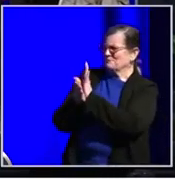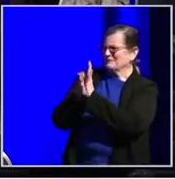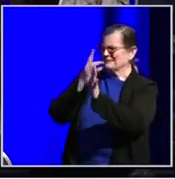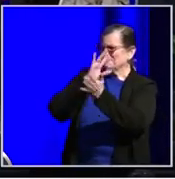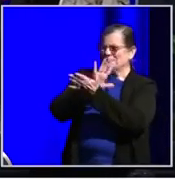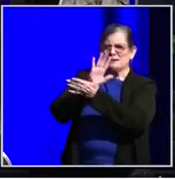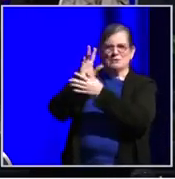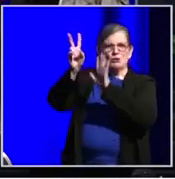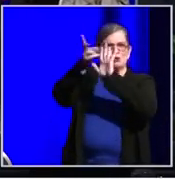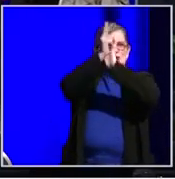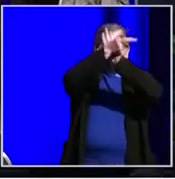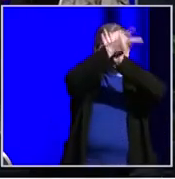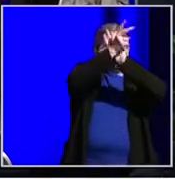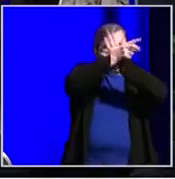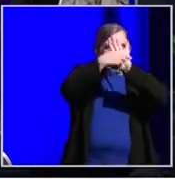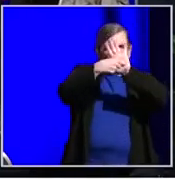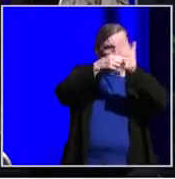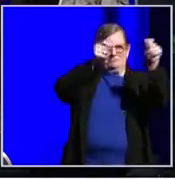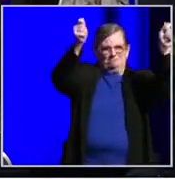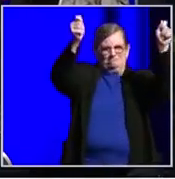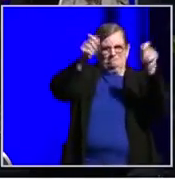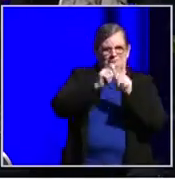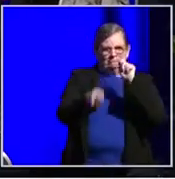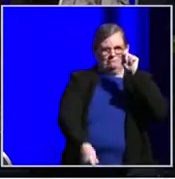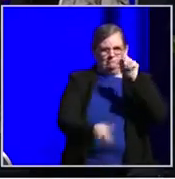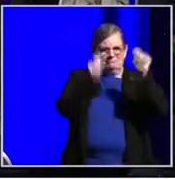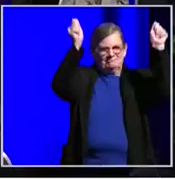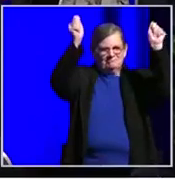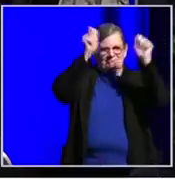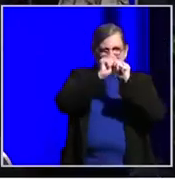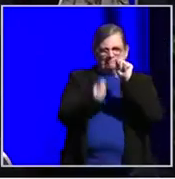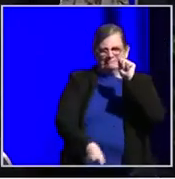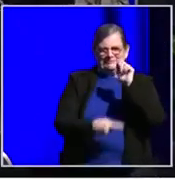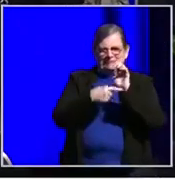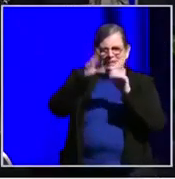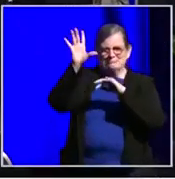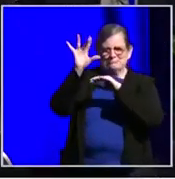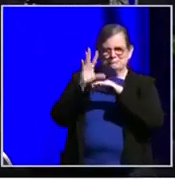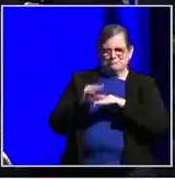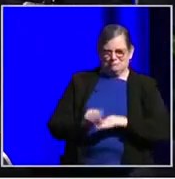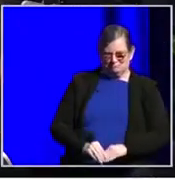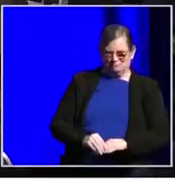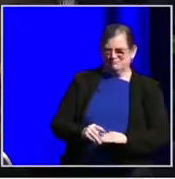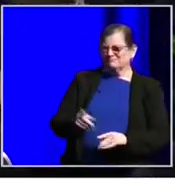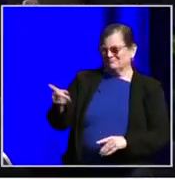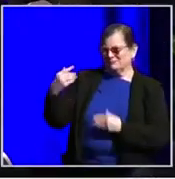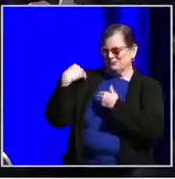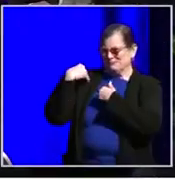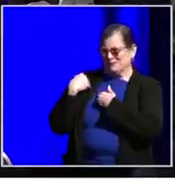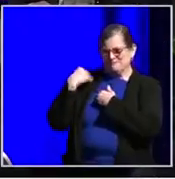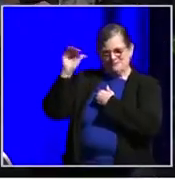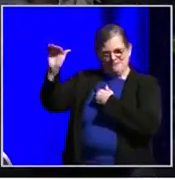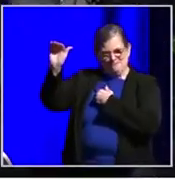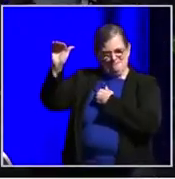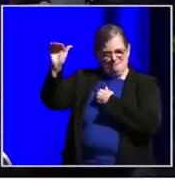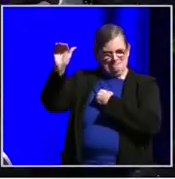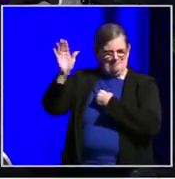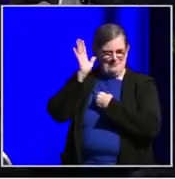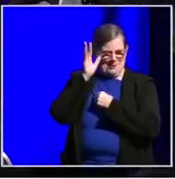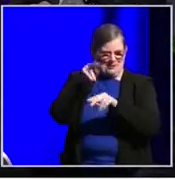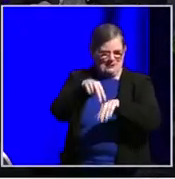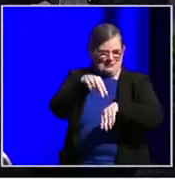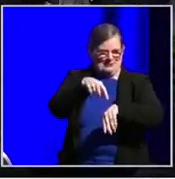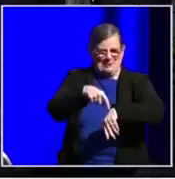there. He's going to enforce whatever. Okay. For the swearing in, you've got to be on this